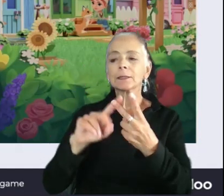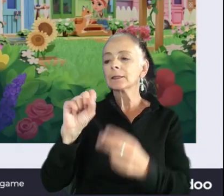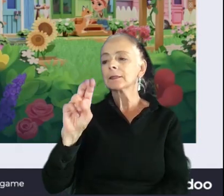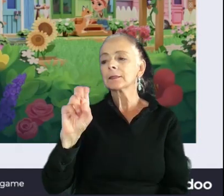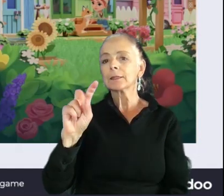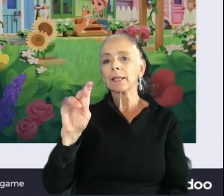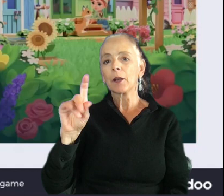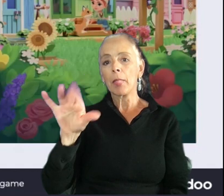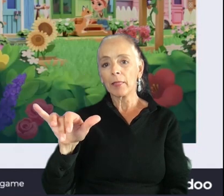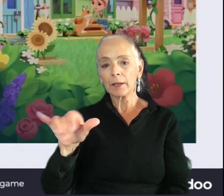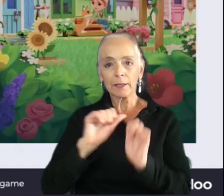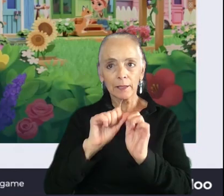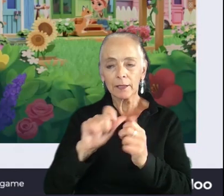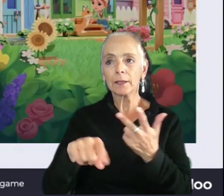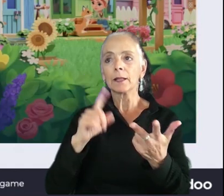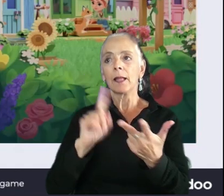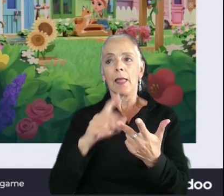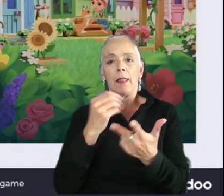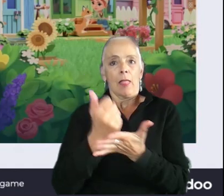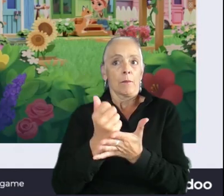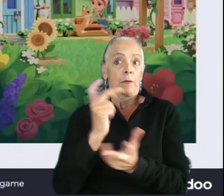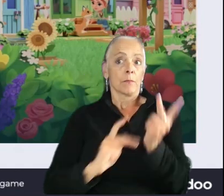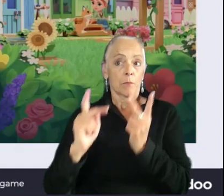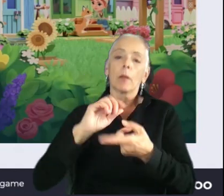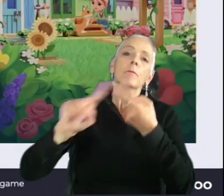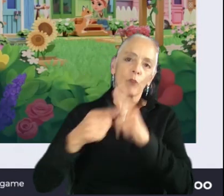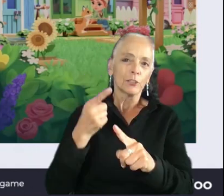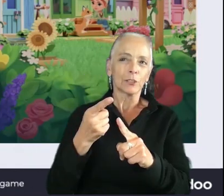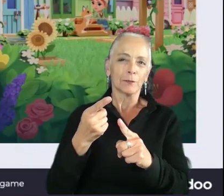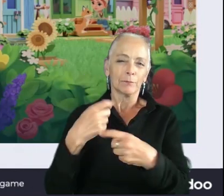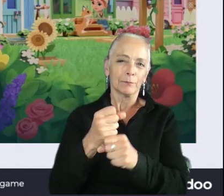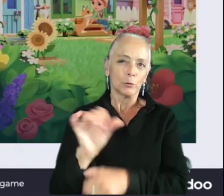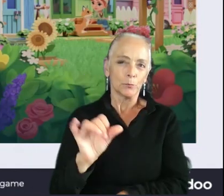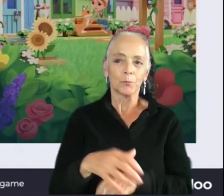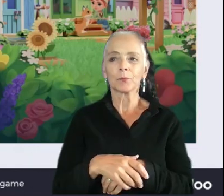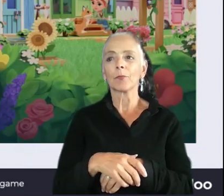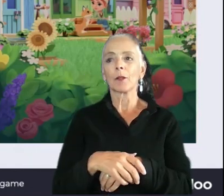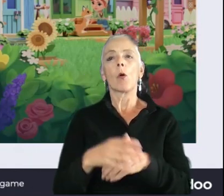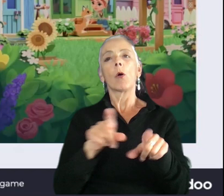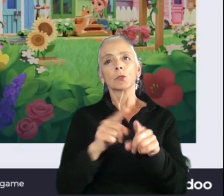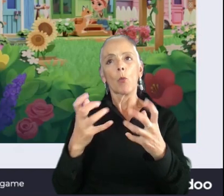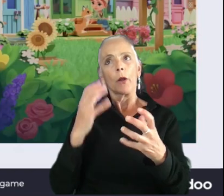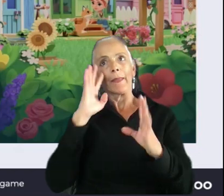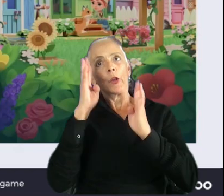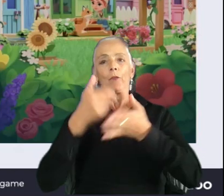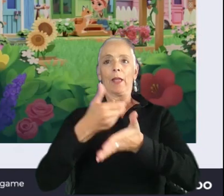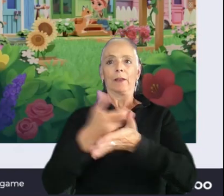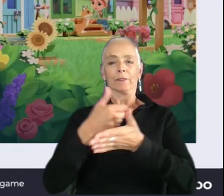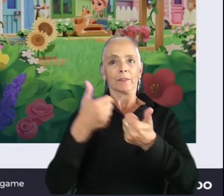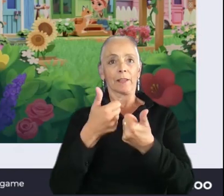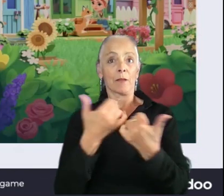building friendships, and also helping people. But we also wanted to create an innovative gameplay experience. But innovation